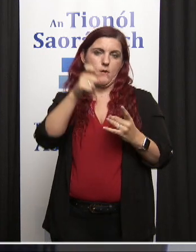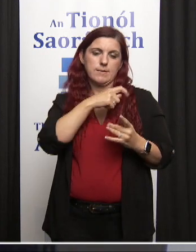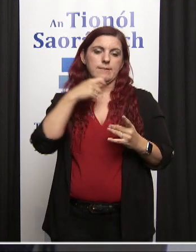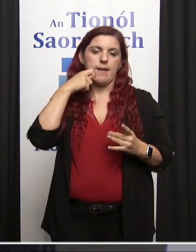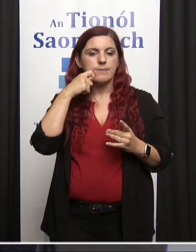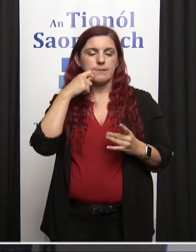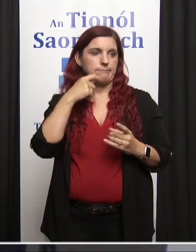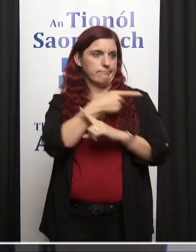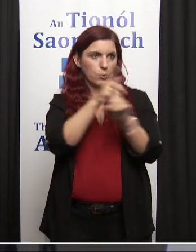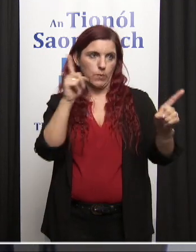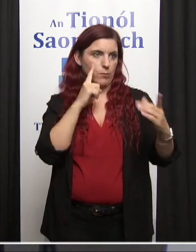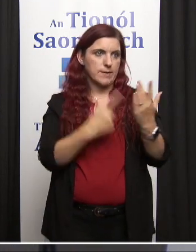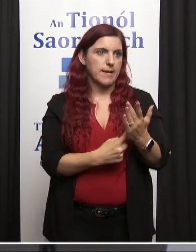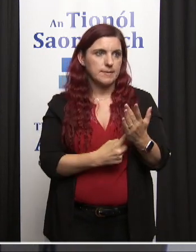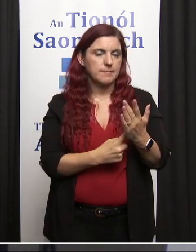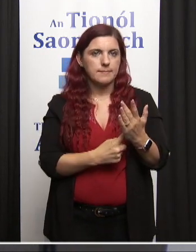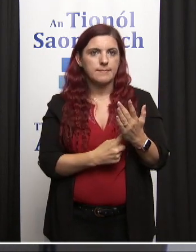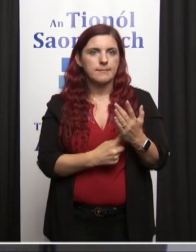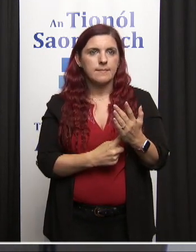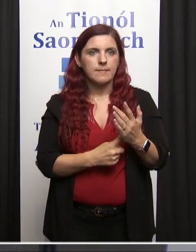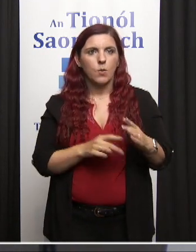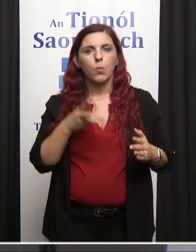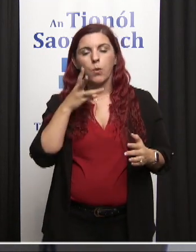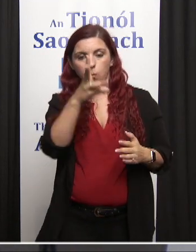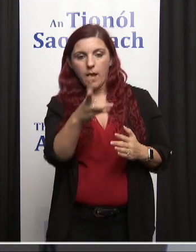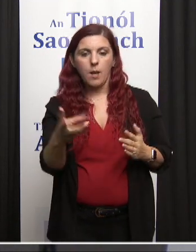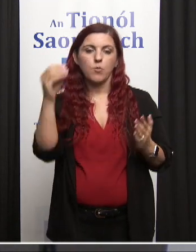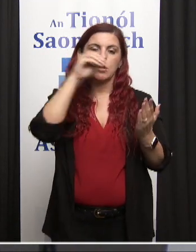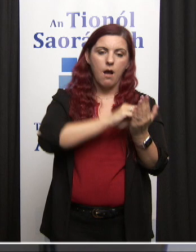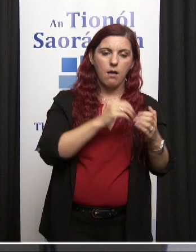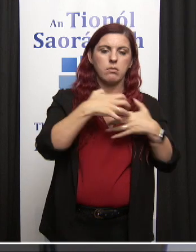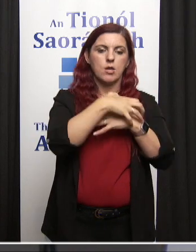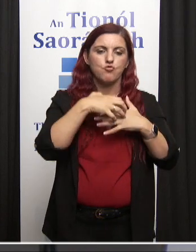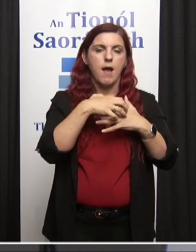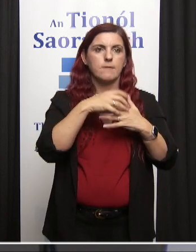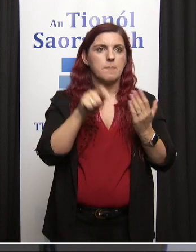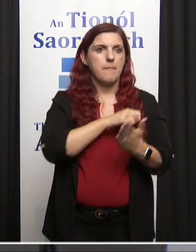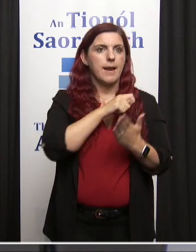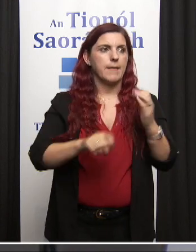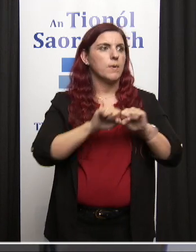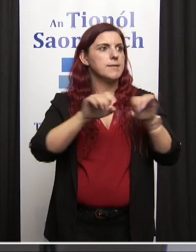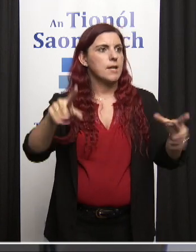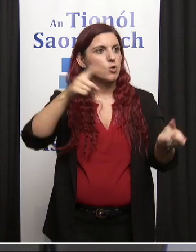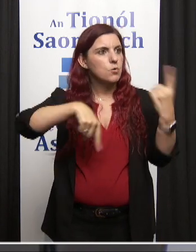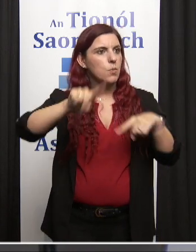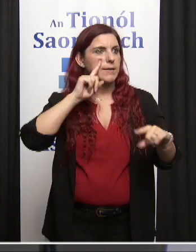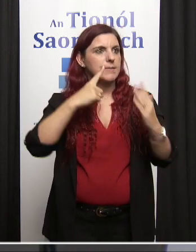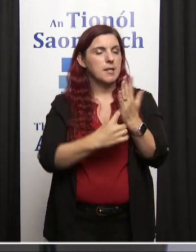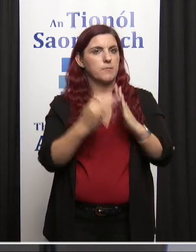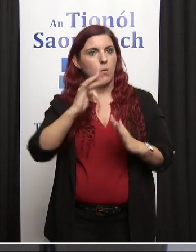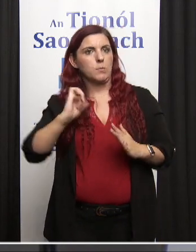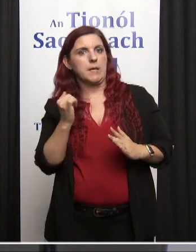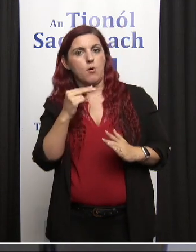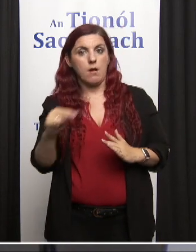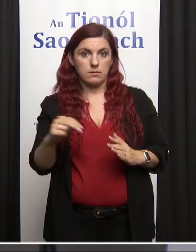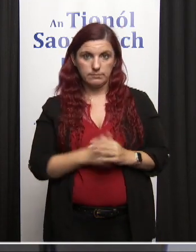matter for yourselves to decide. We will put it on the draft ballot that we send out to you, and you can decide or not